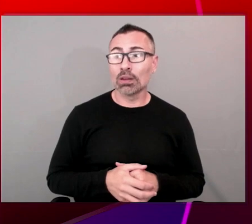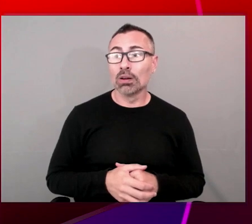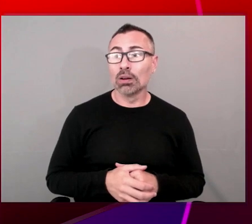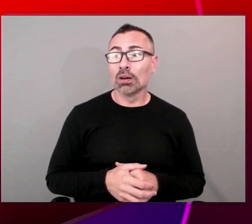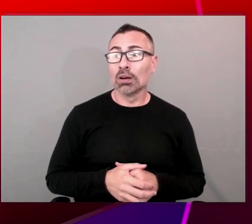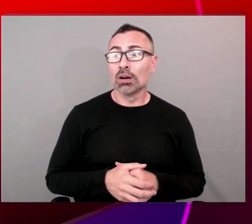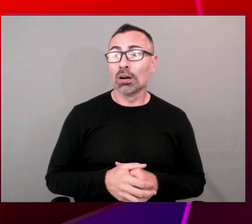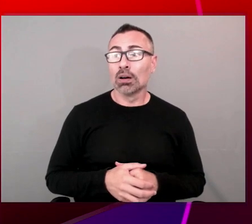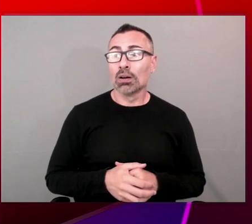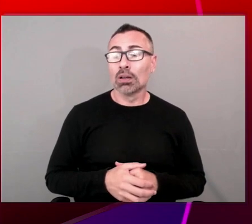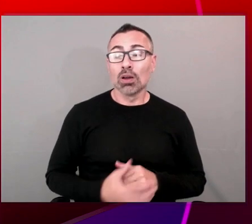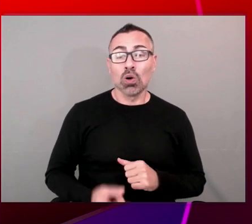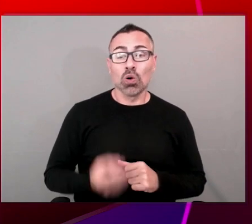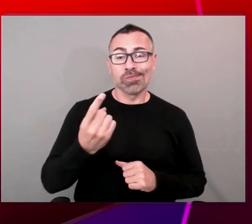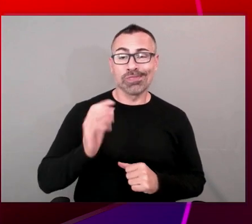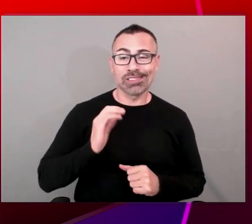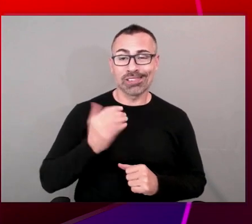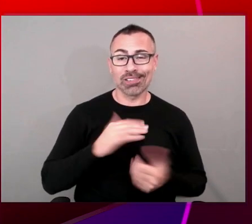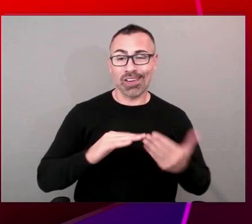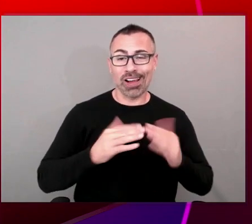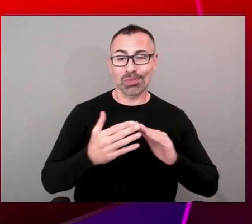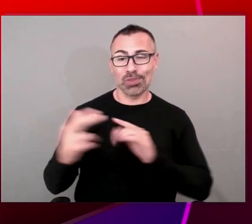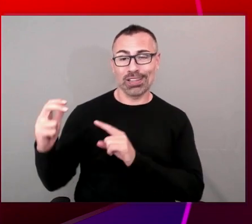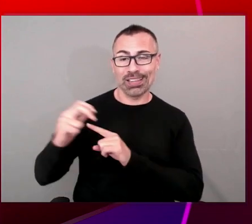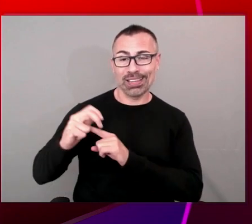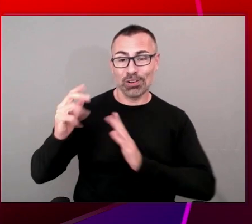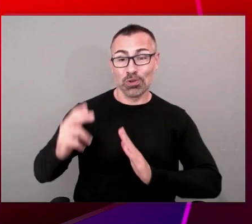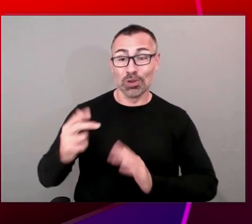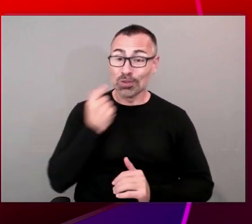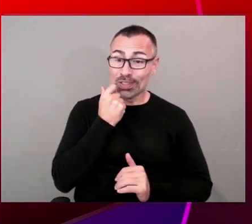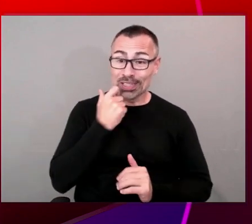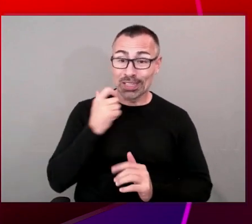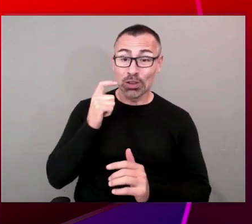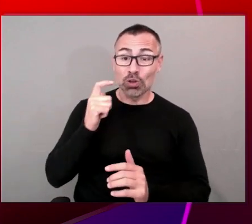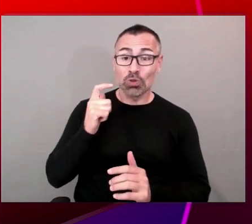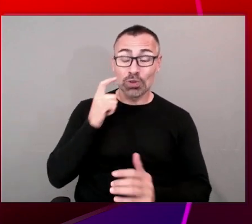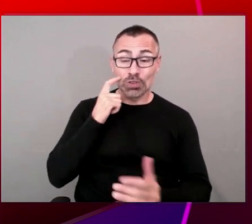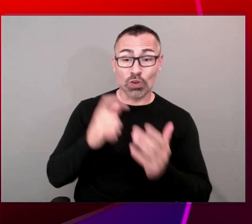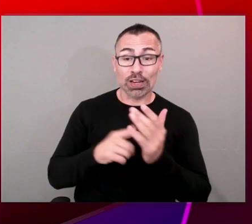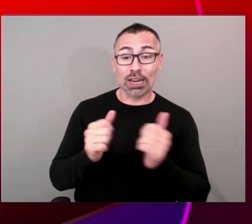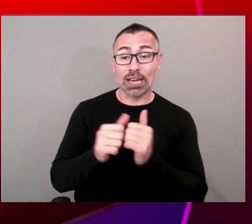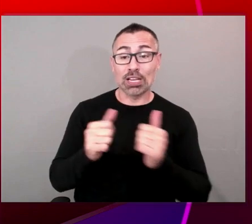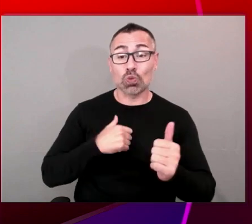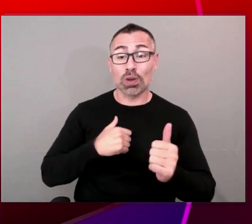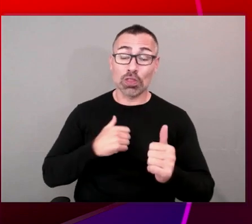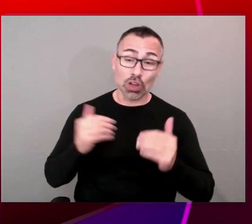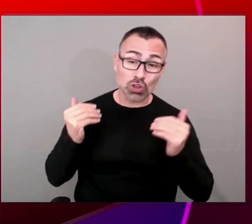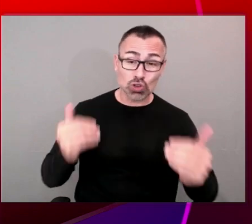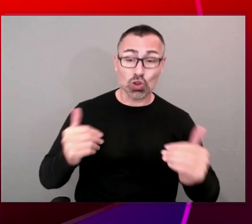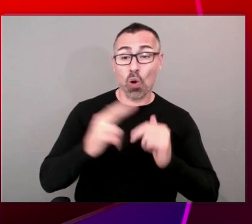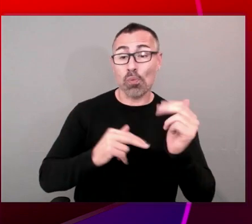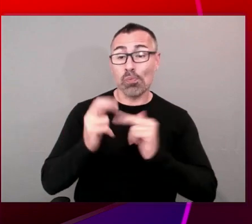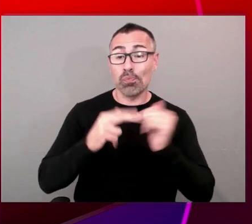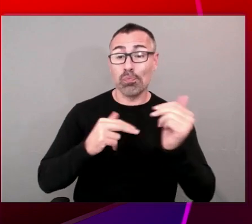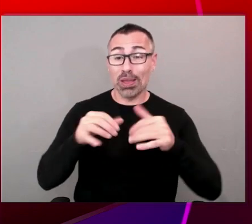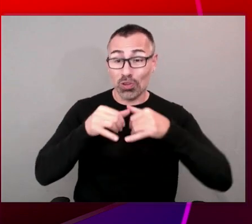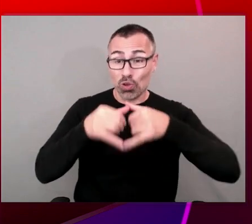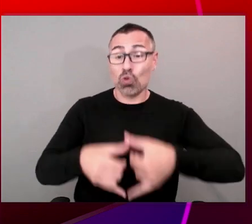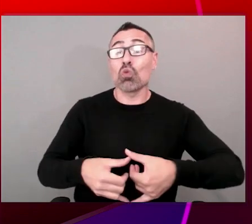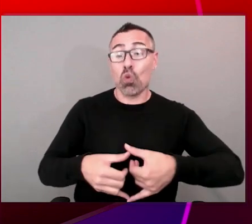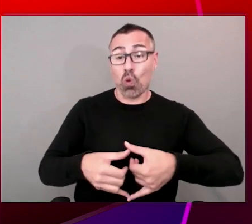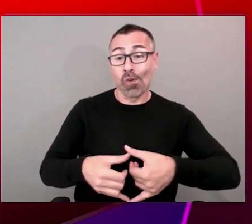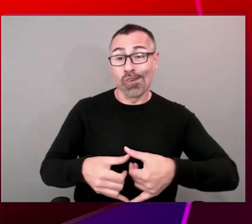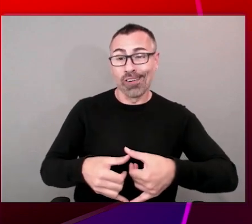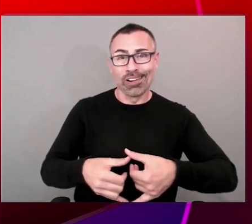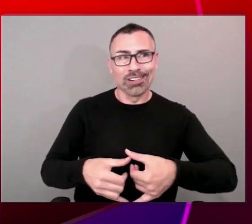our community heroes was recognized recently with the Go Build Award from Werner directly. I think that was last night. That was last night. Oh,